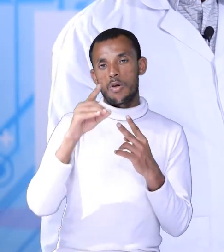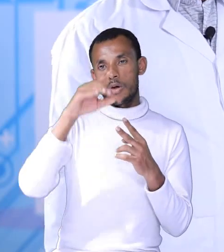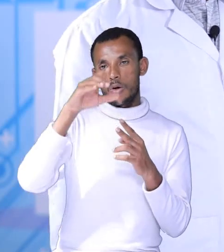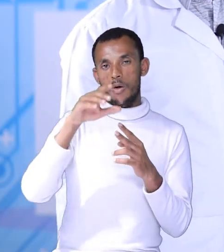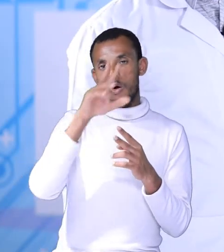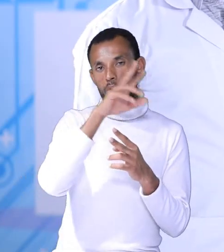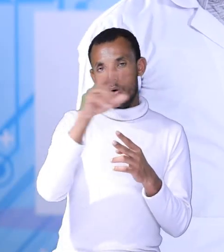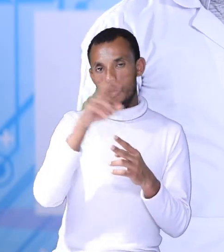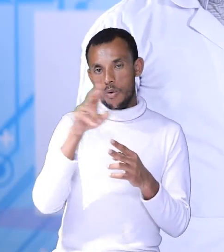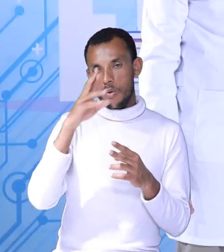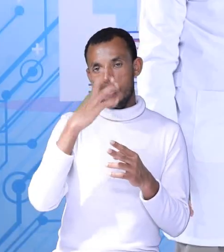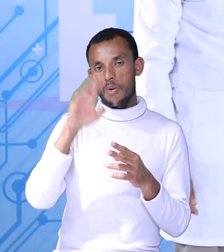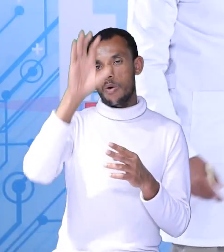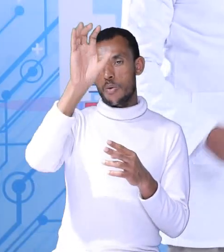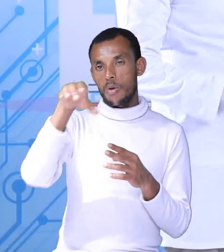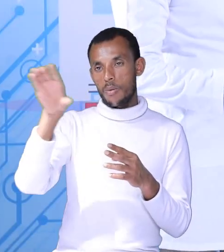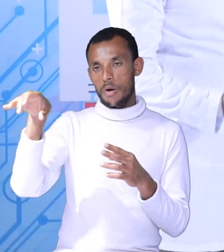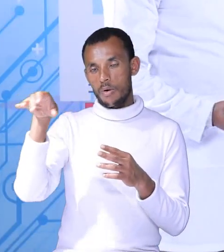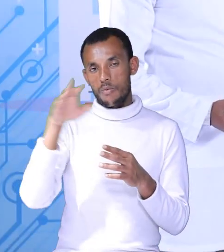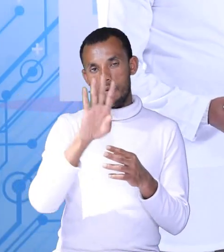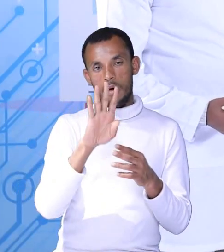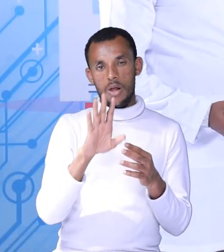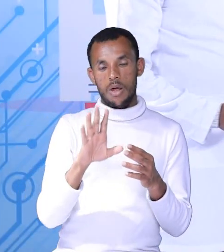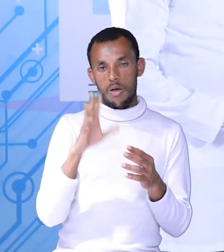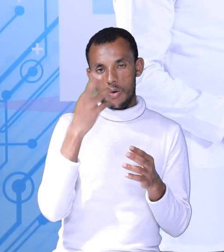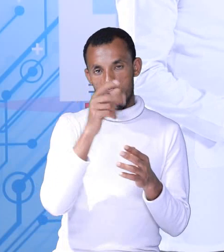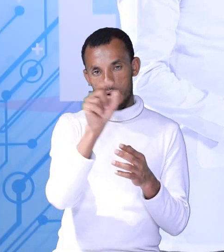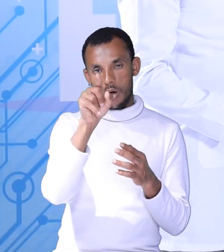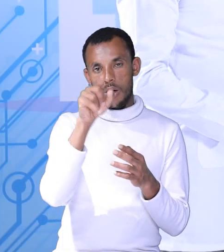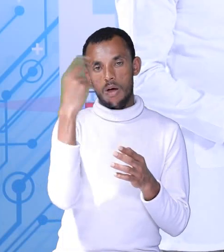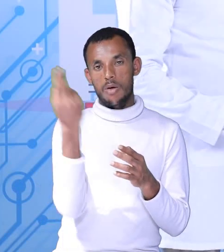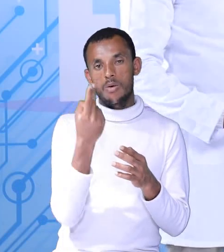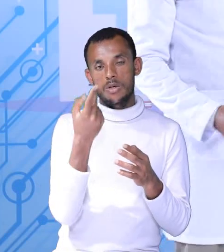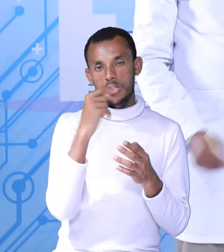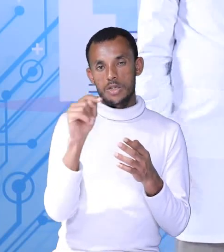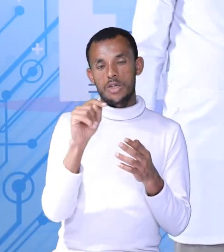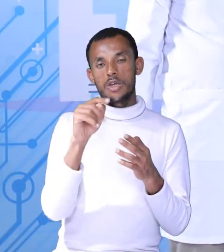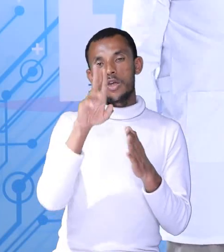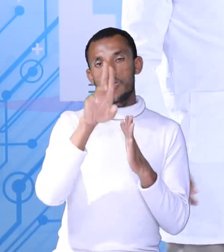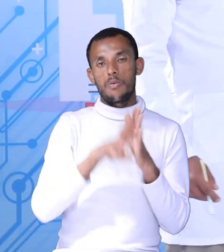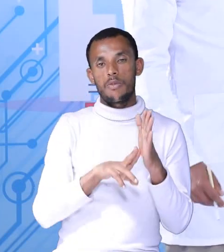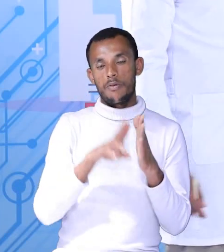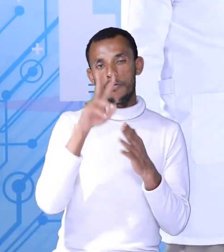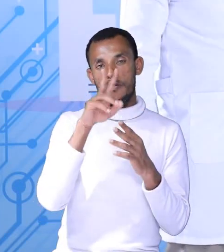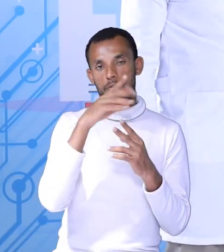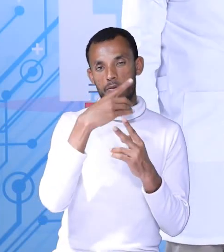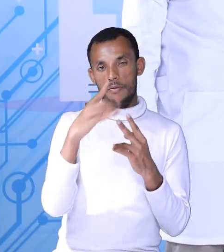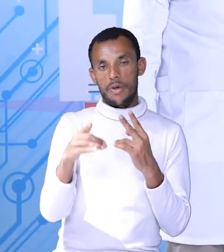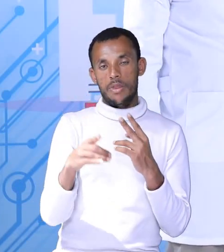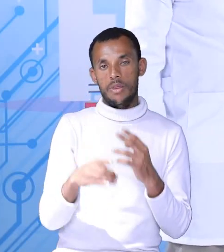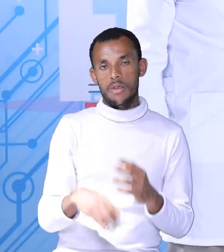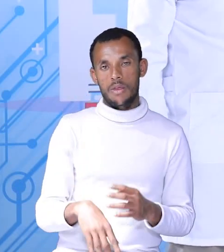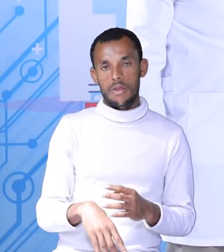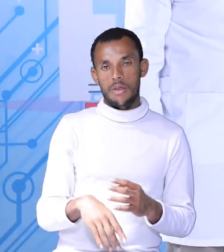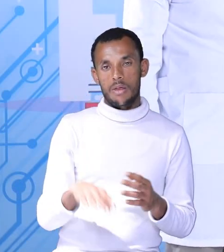Even you can write in column vector form, or you can use the unit vectors. You can use